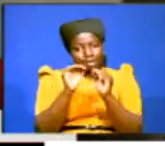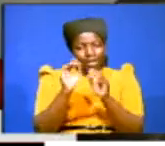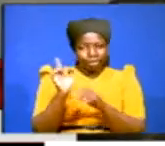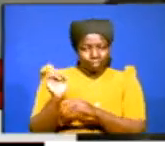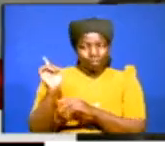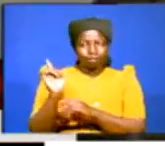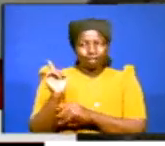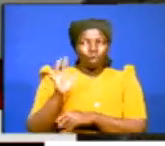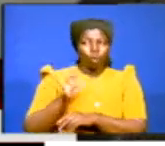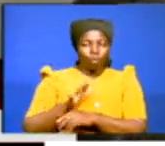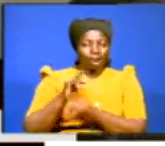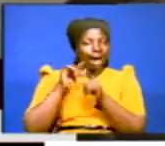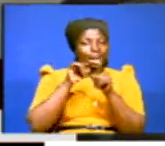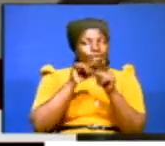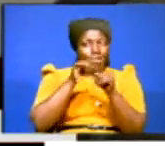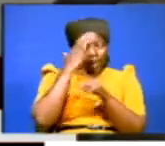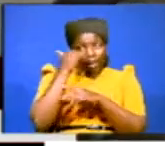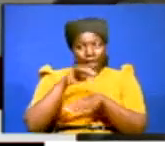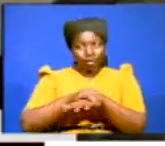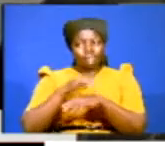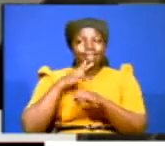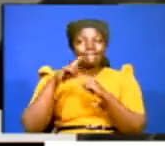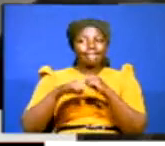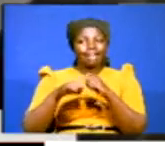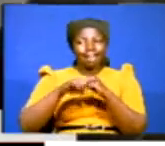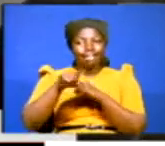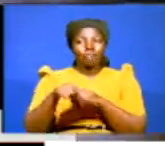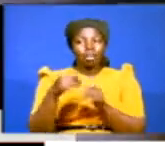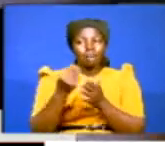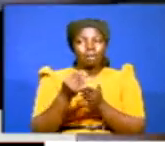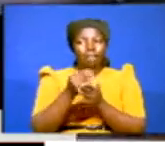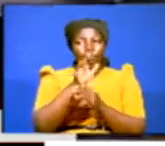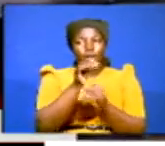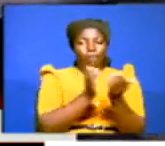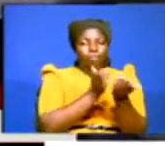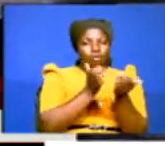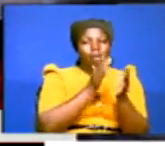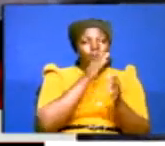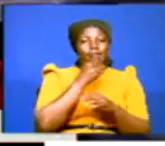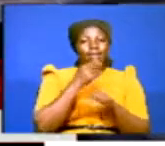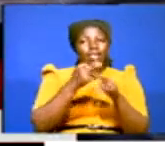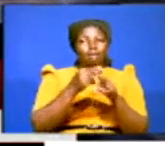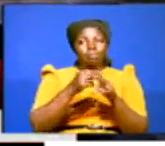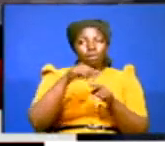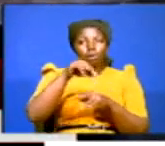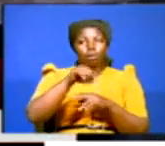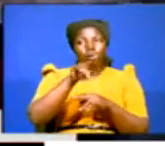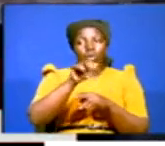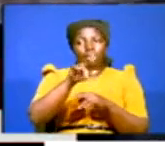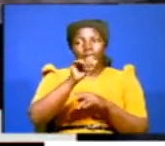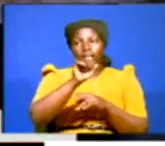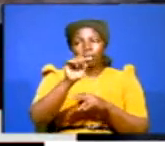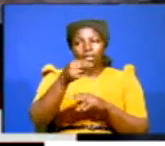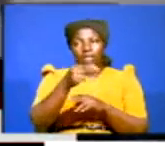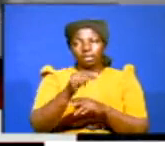Takral is accused of obtaining 600,000 shillings from businessman Arbaz Qureshi. The suspect is also accused of